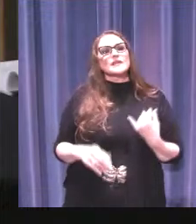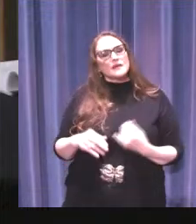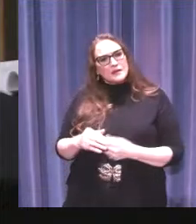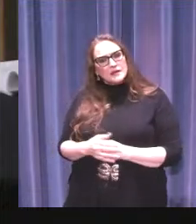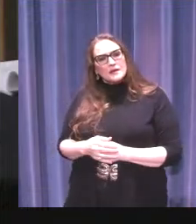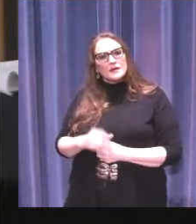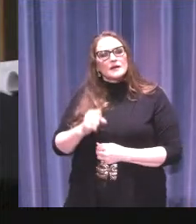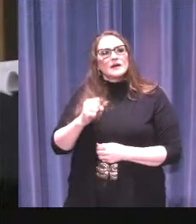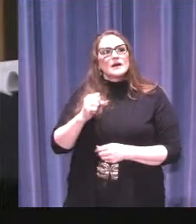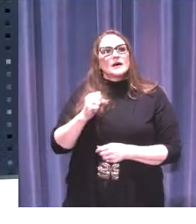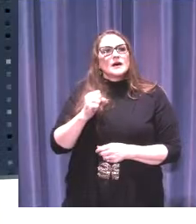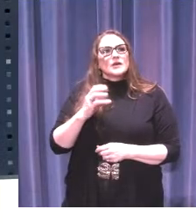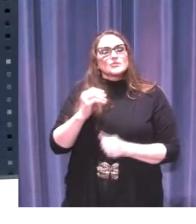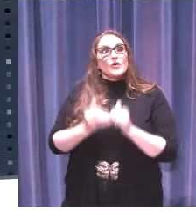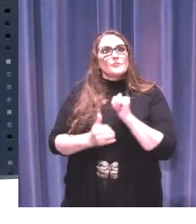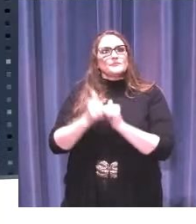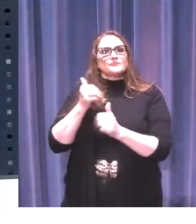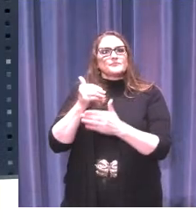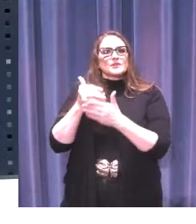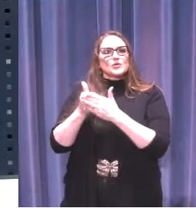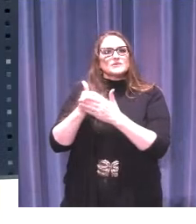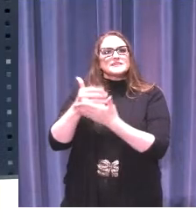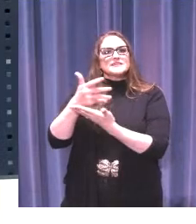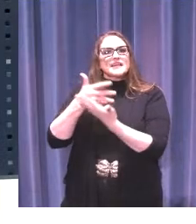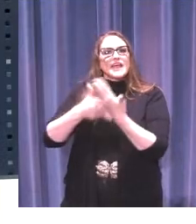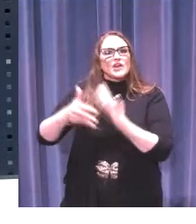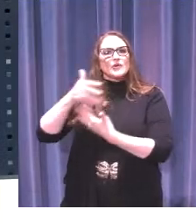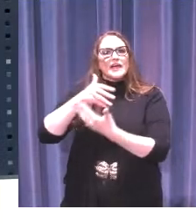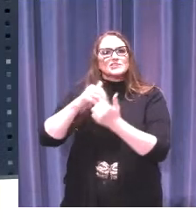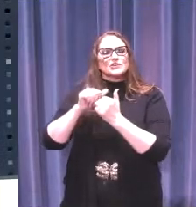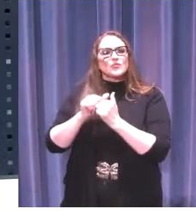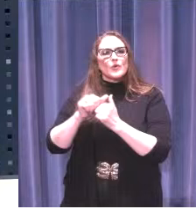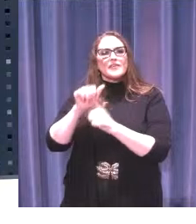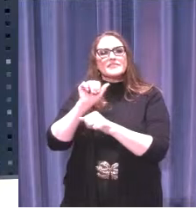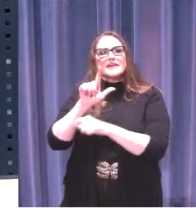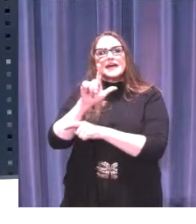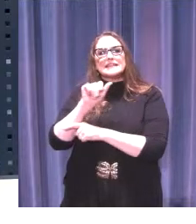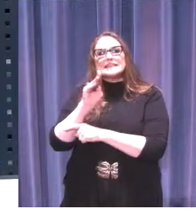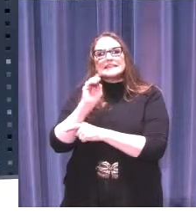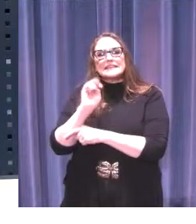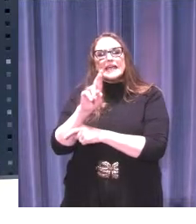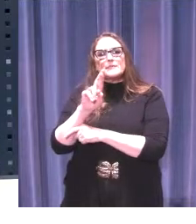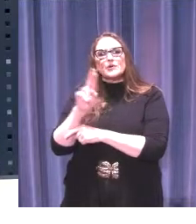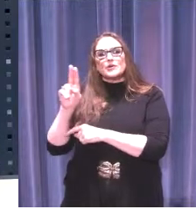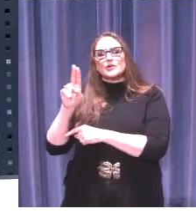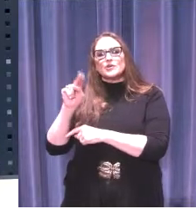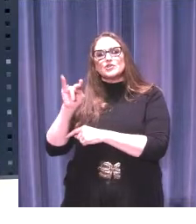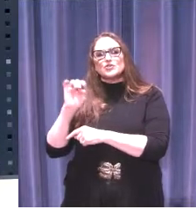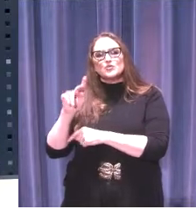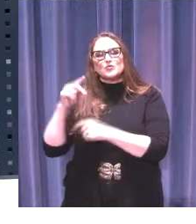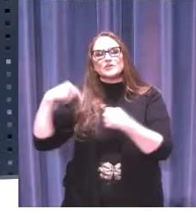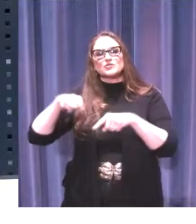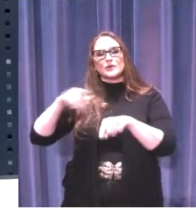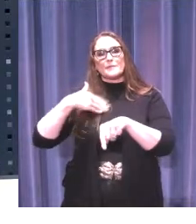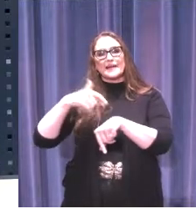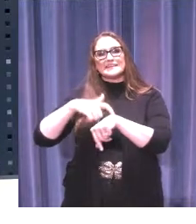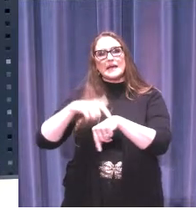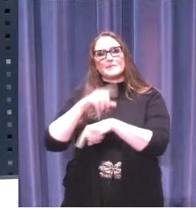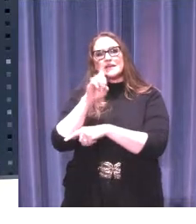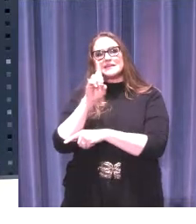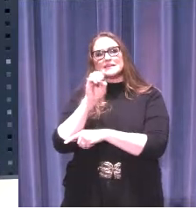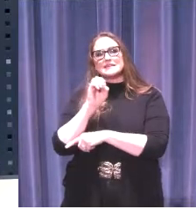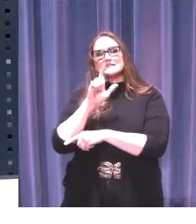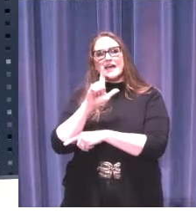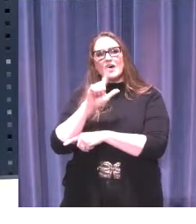So my closest interaction with the labor unions was during my time at Delphi